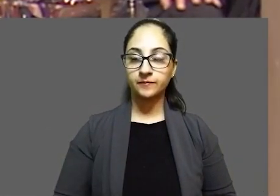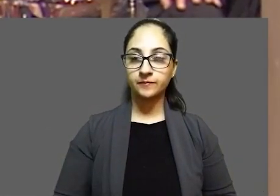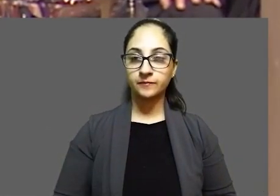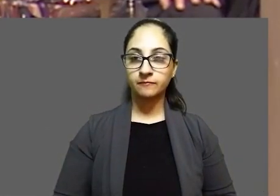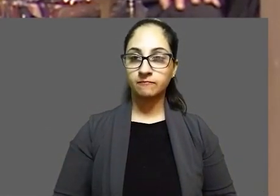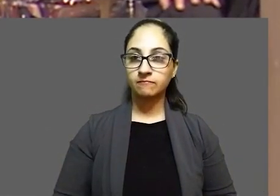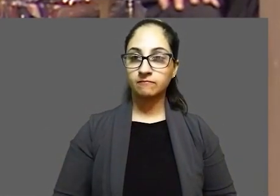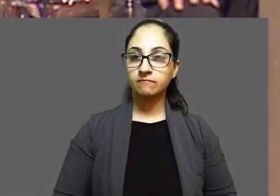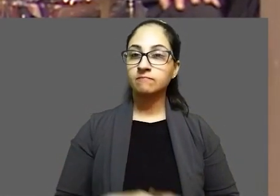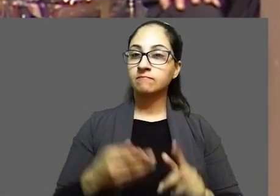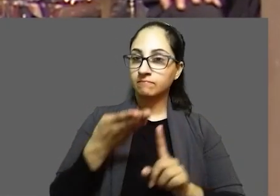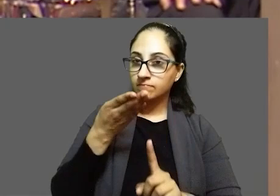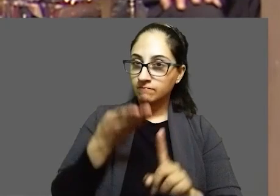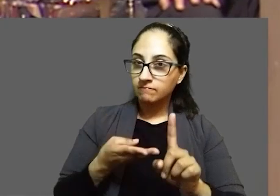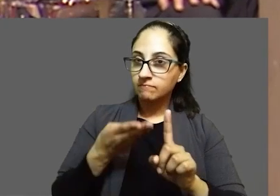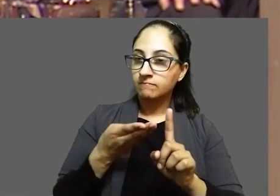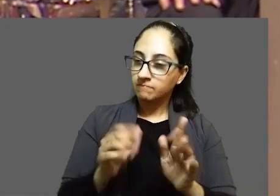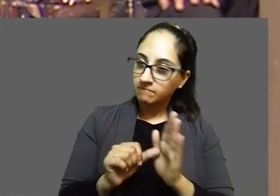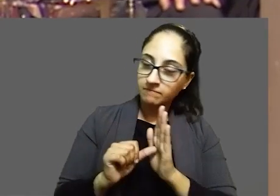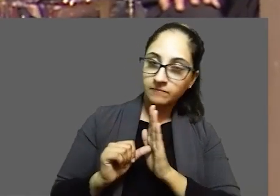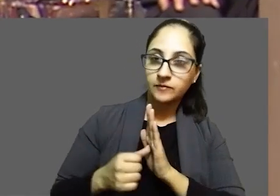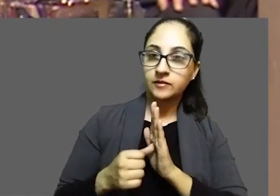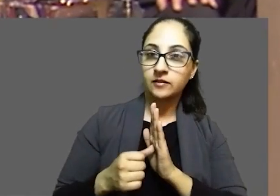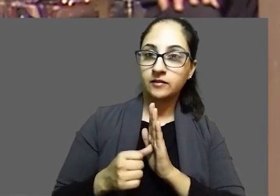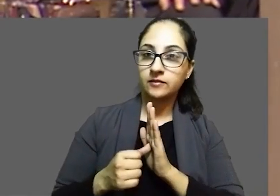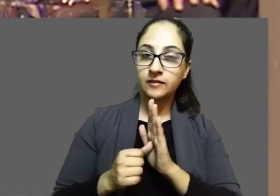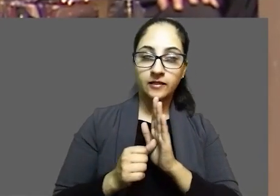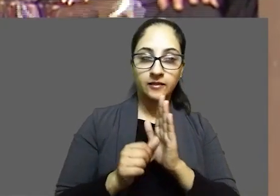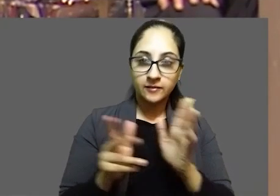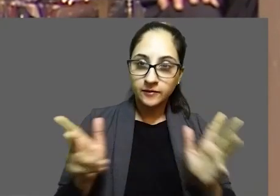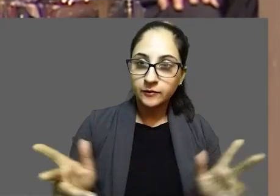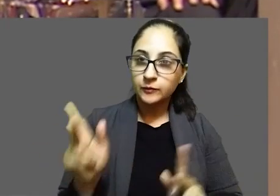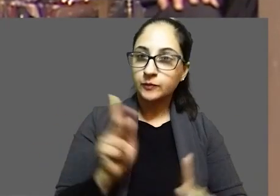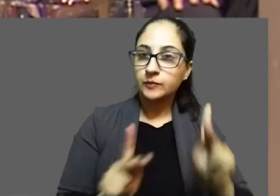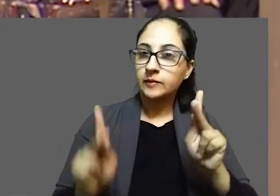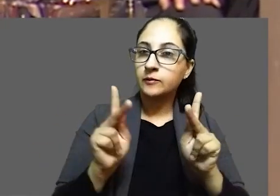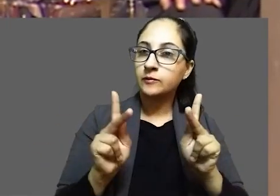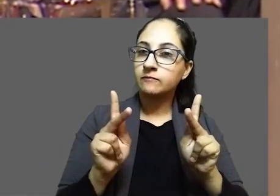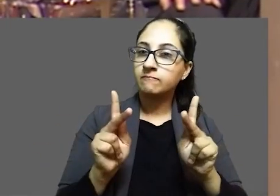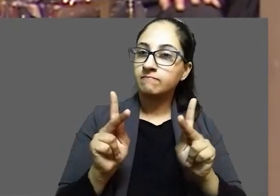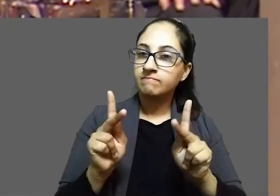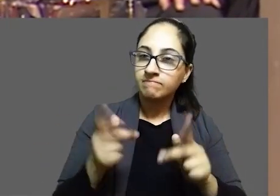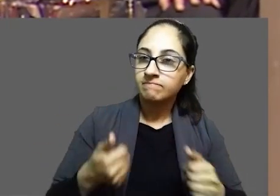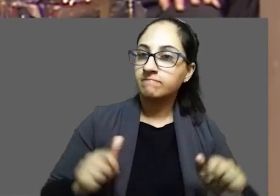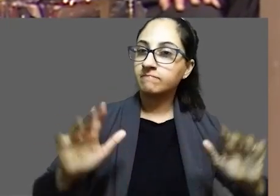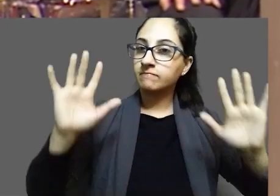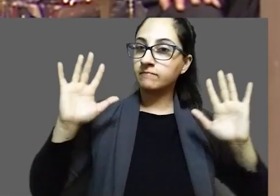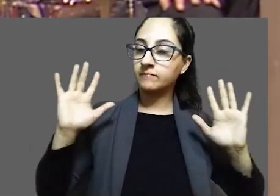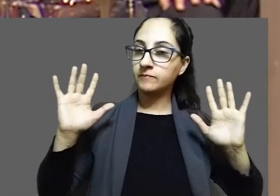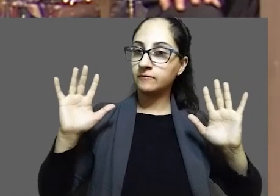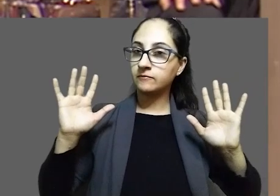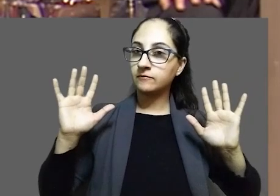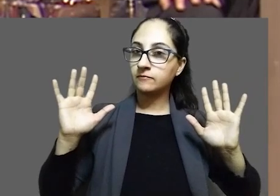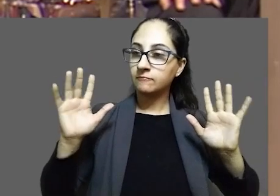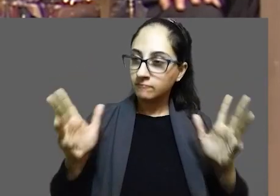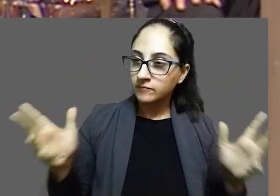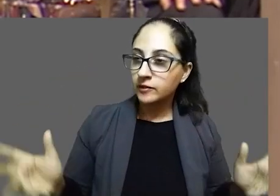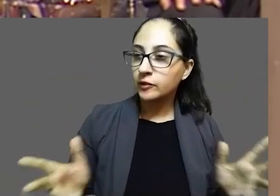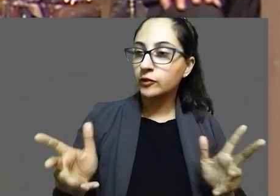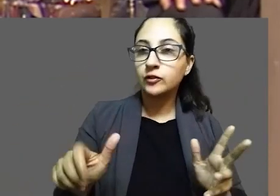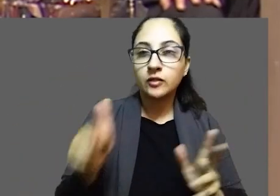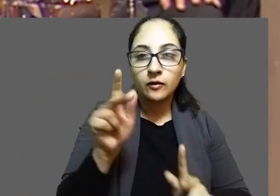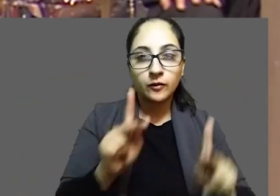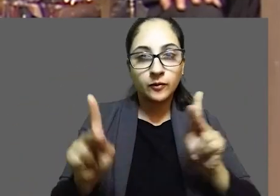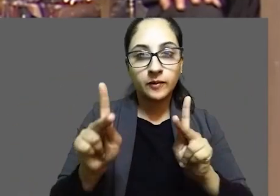Notice that the virtues endorsed by Hazrat Ali are qualities which subordinate the self and emphasize